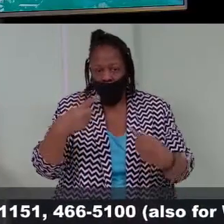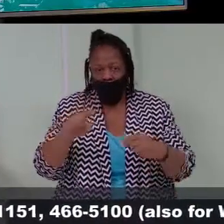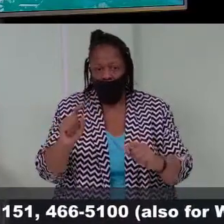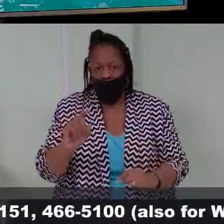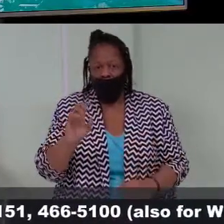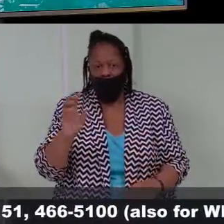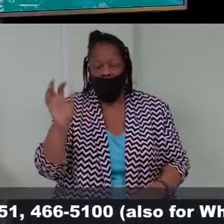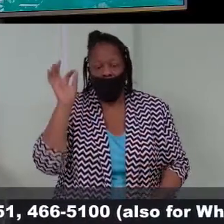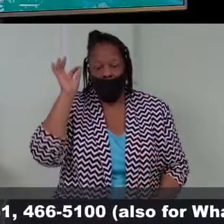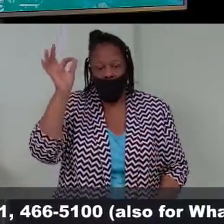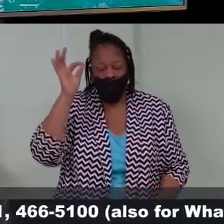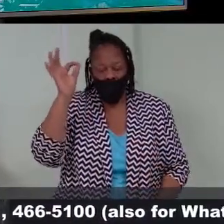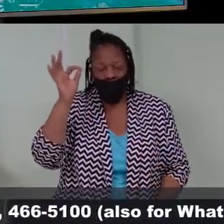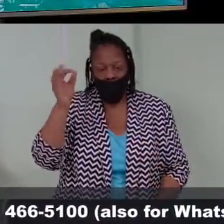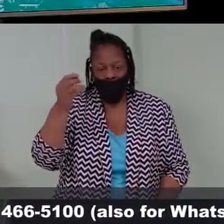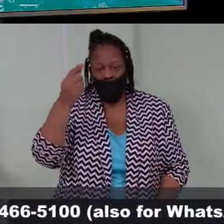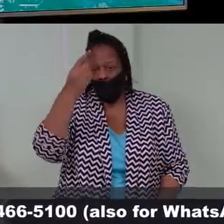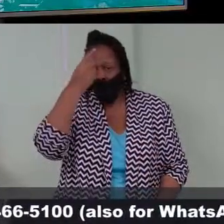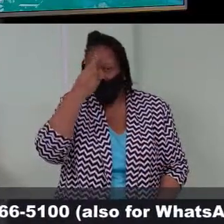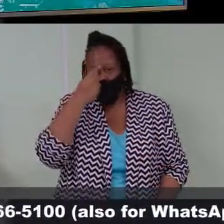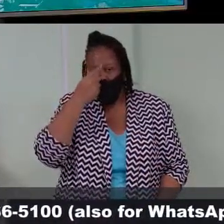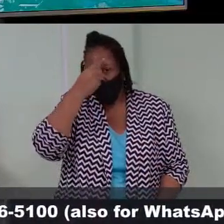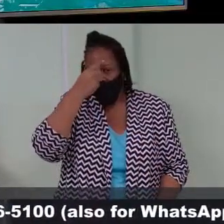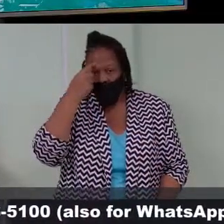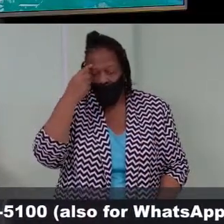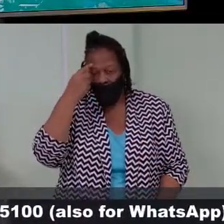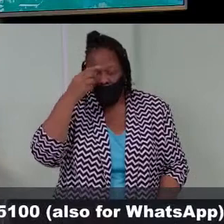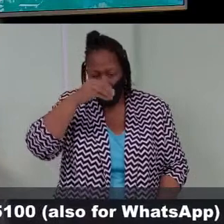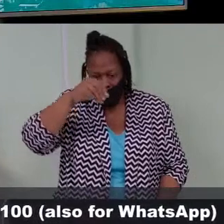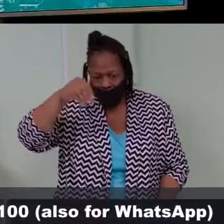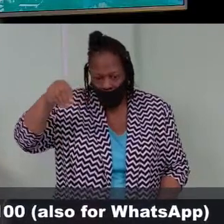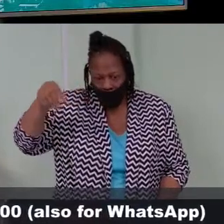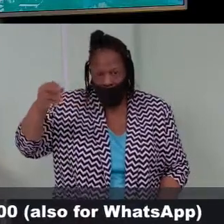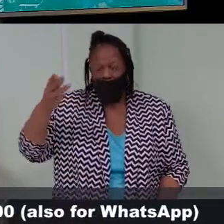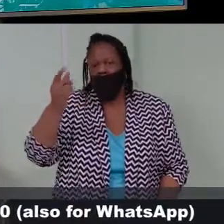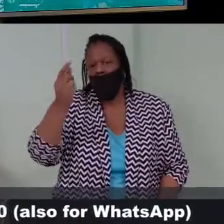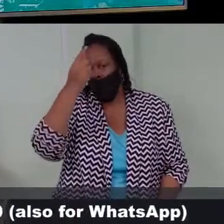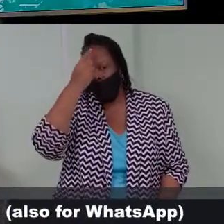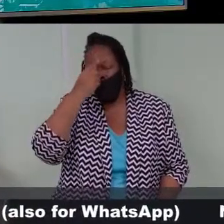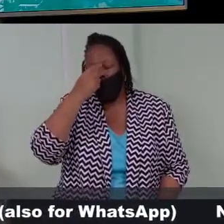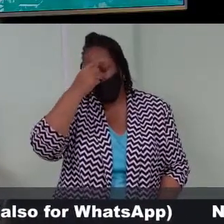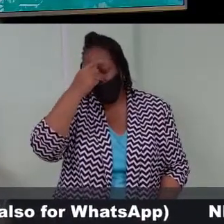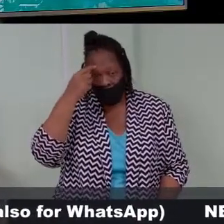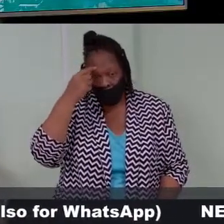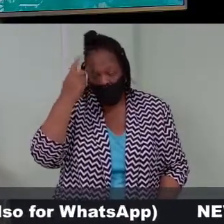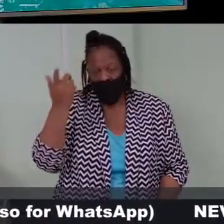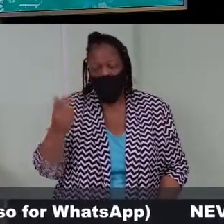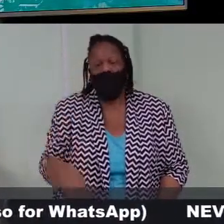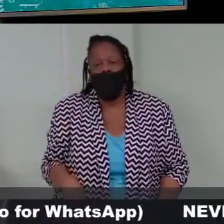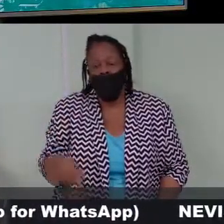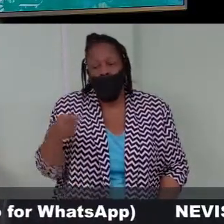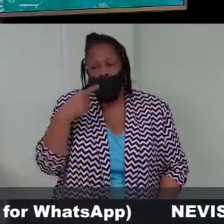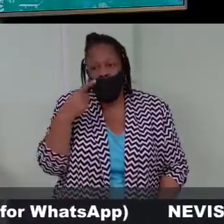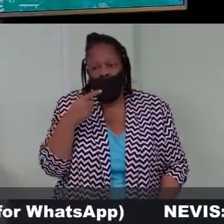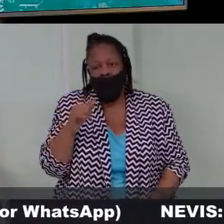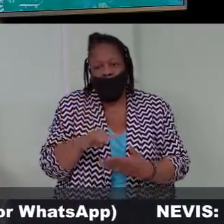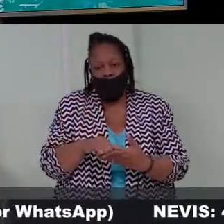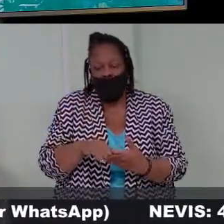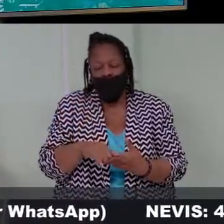ashes, you are reminded. Remember that you are dust, and to dust you shall